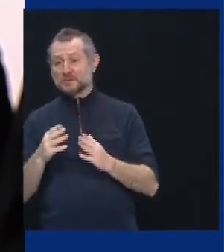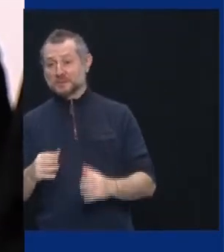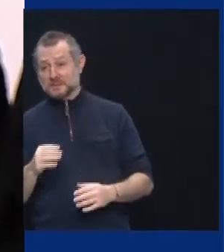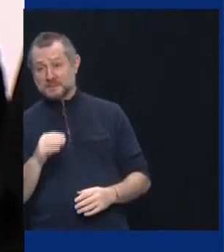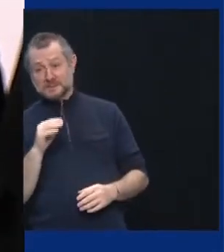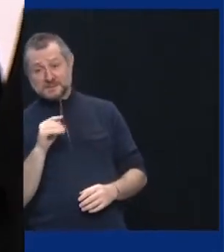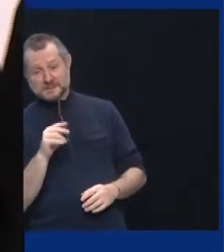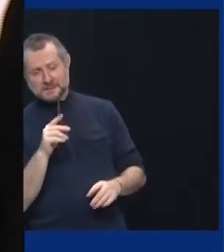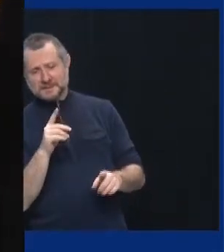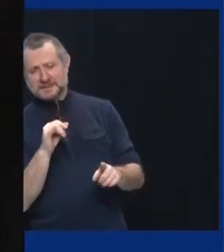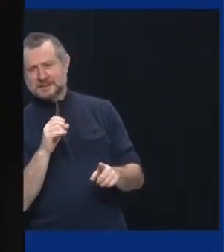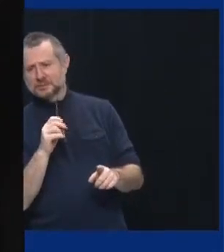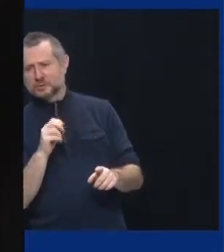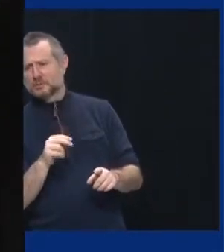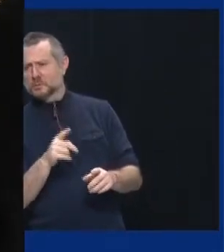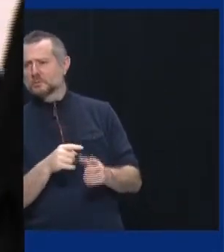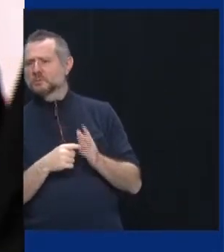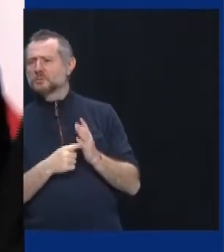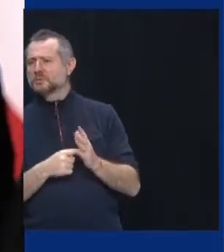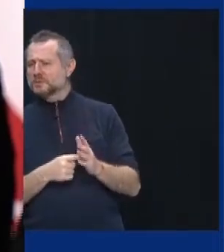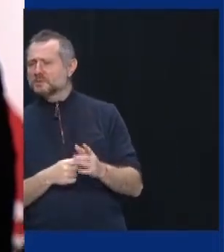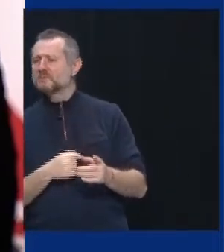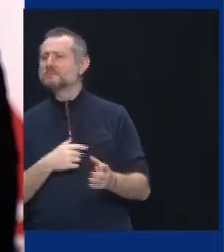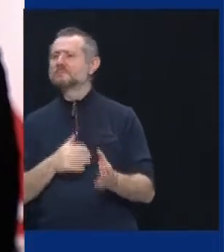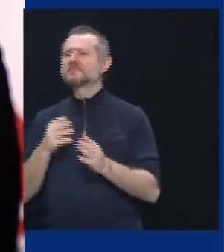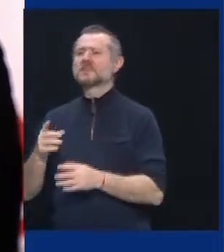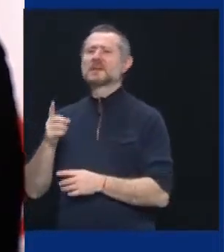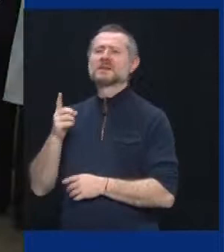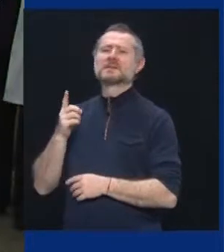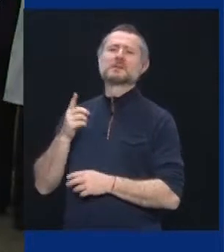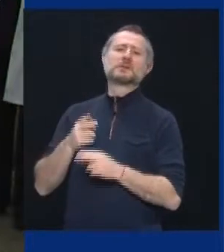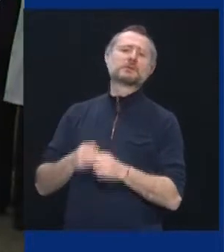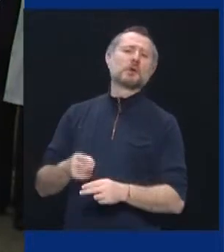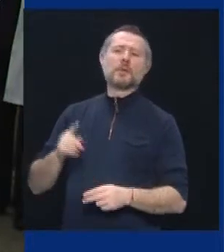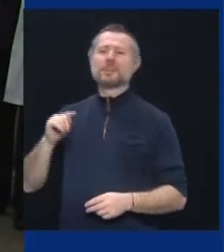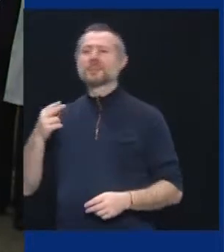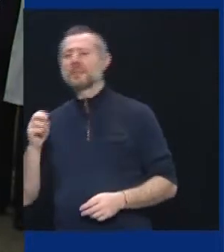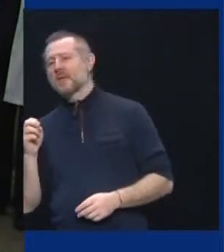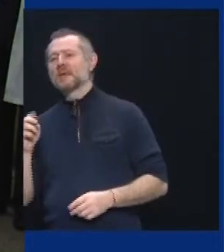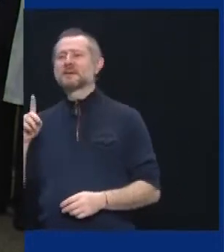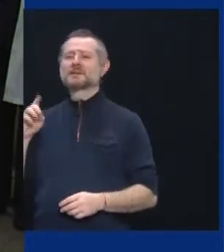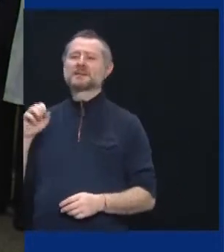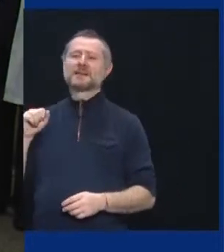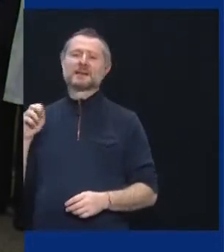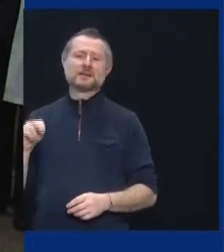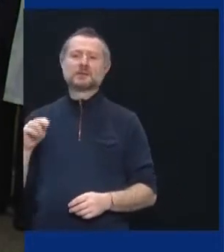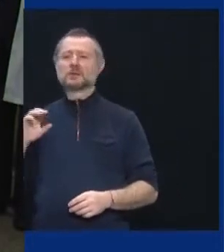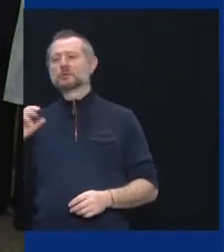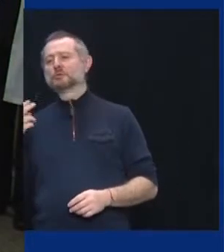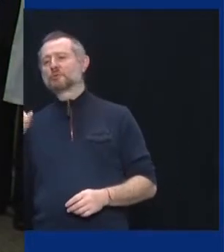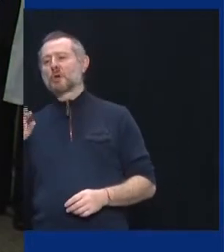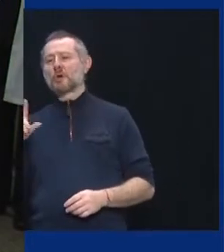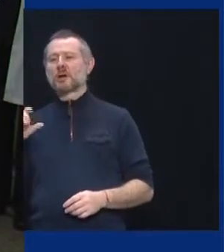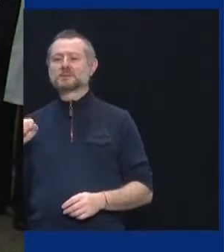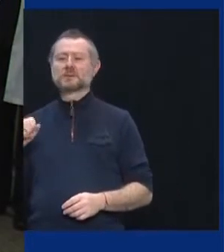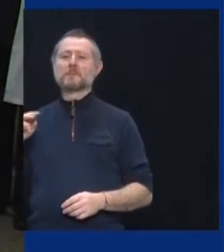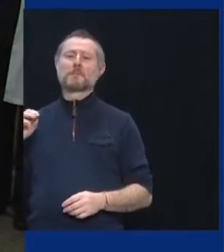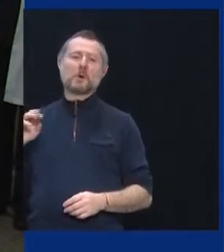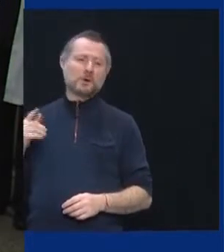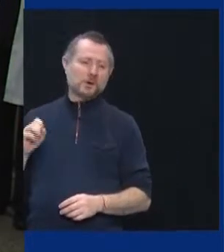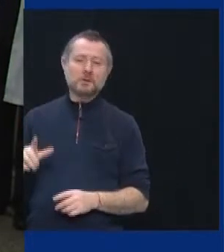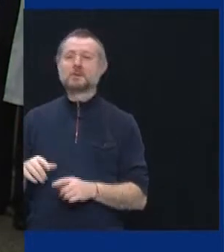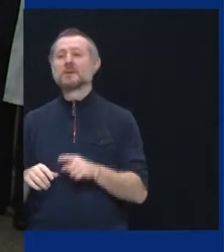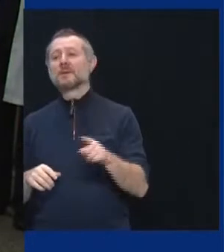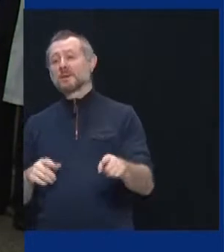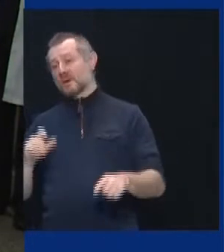Dickens, the Dean, Charlie Rangel, to you, Governor Cuomo, for many, many reasons, and